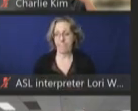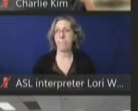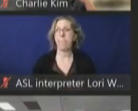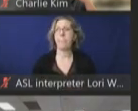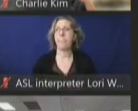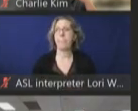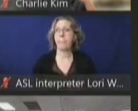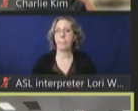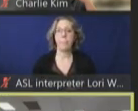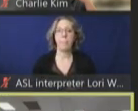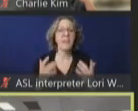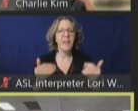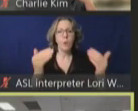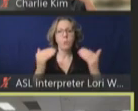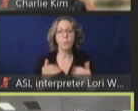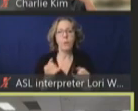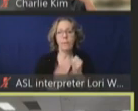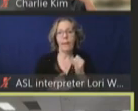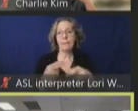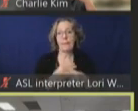We can advance to the last slide.